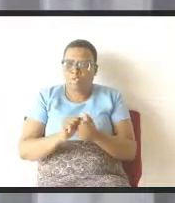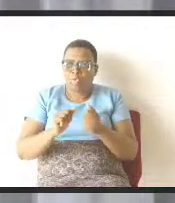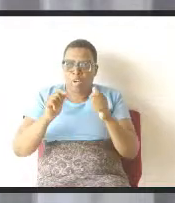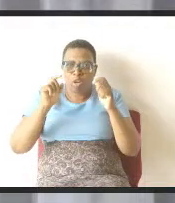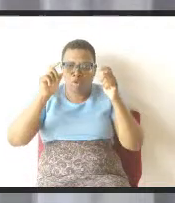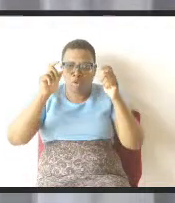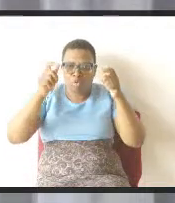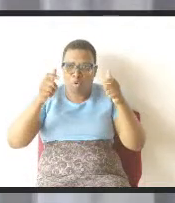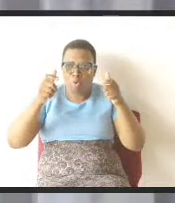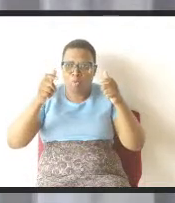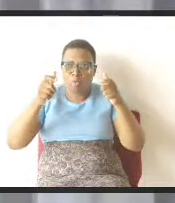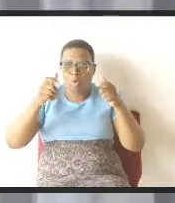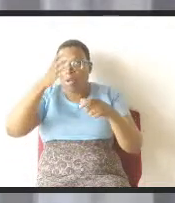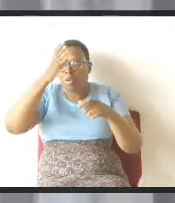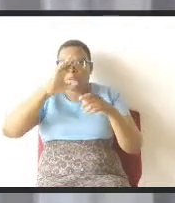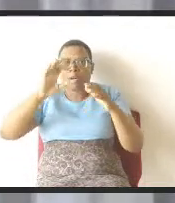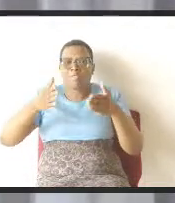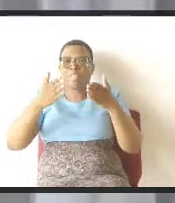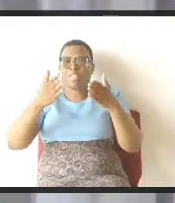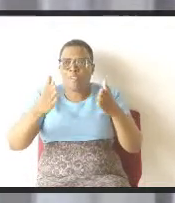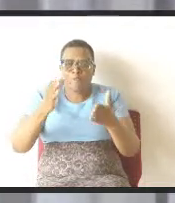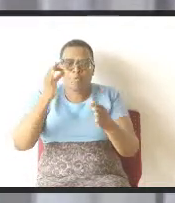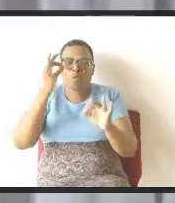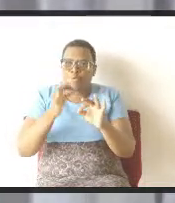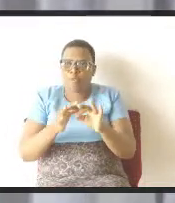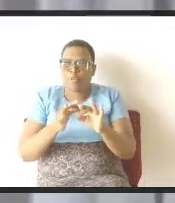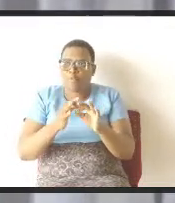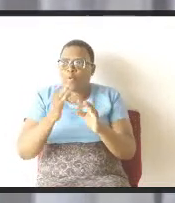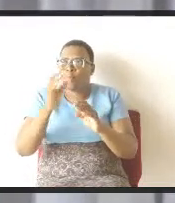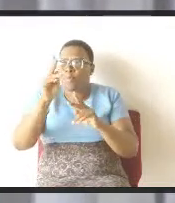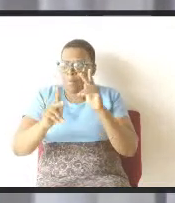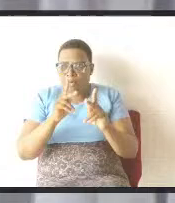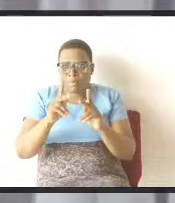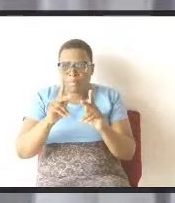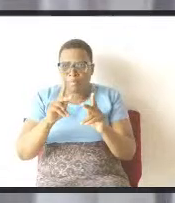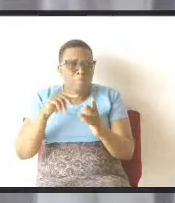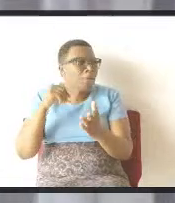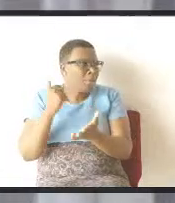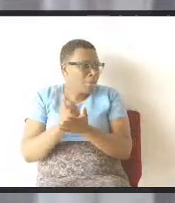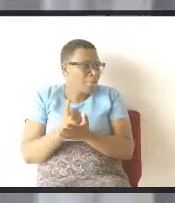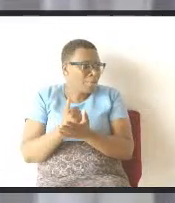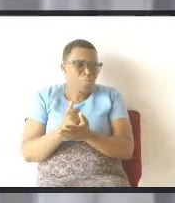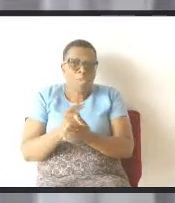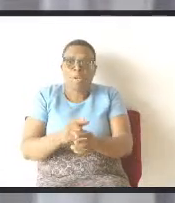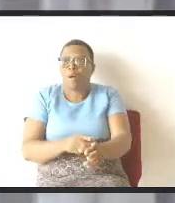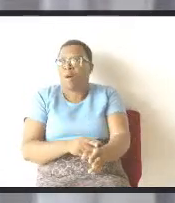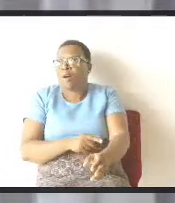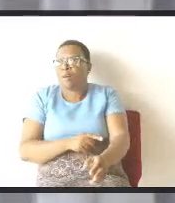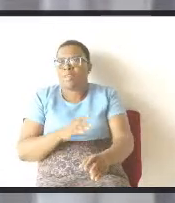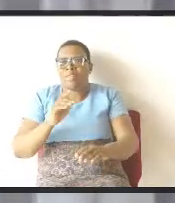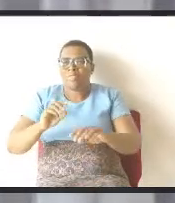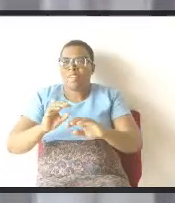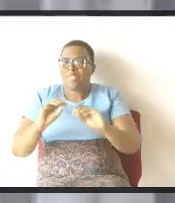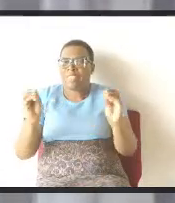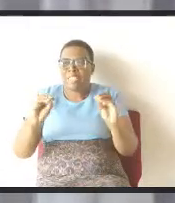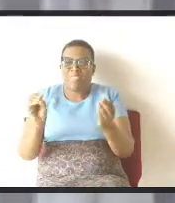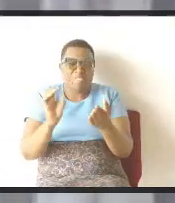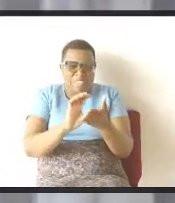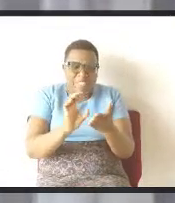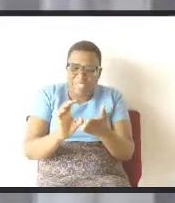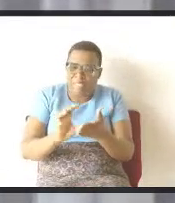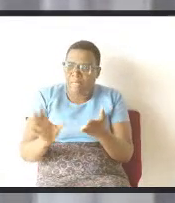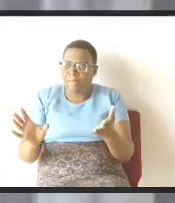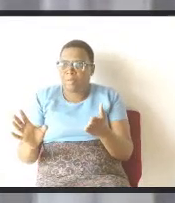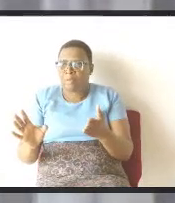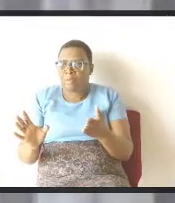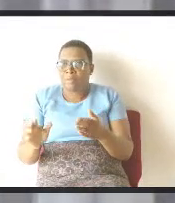that God gives to his faithful servants. Amen? Nothing. We need to embrace those realities.